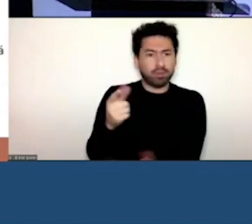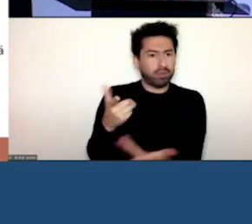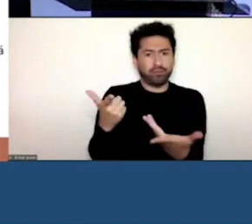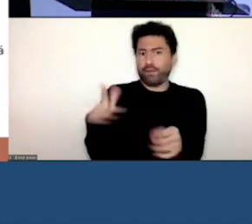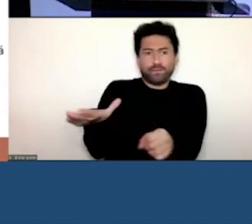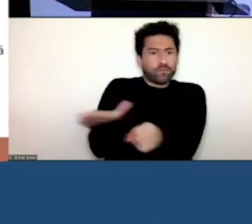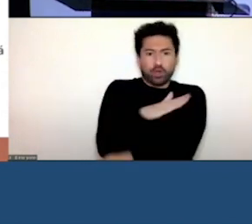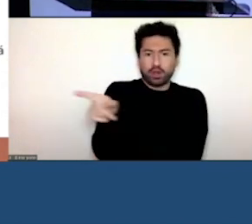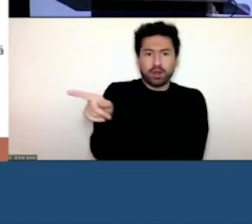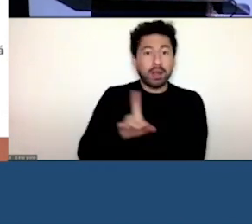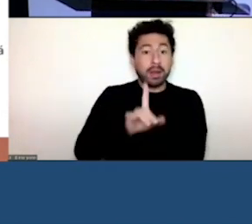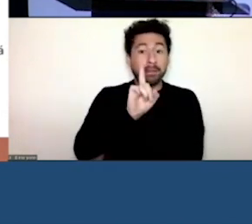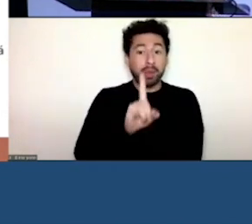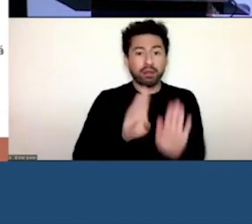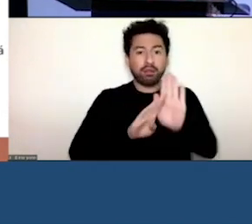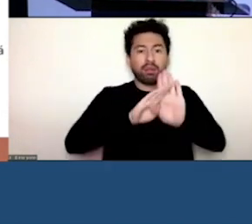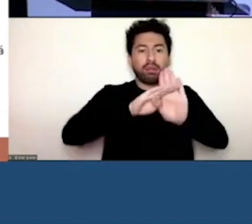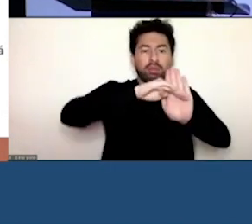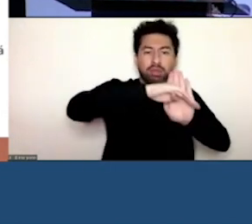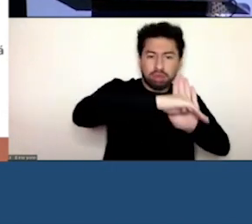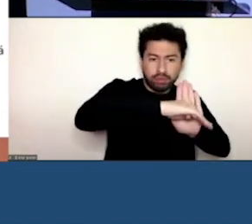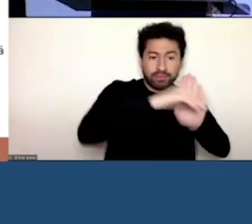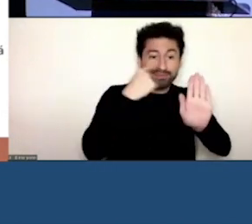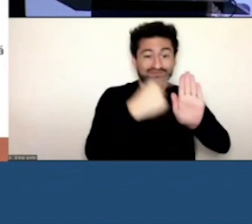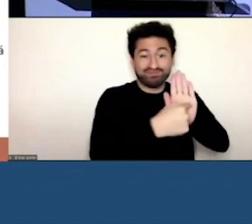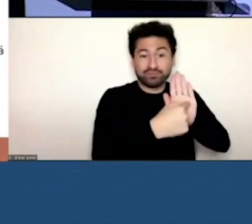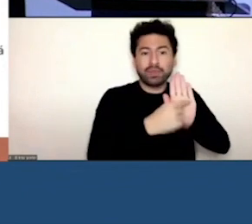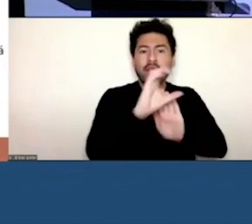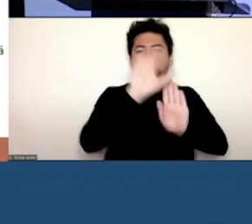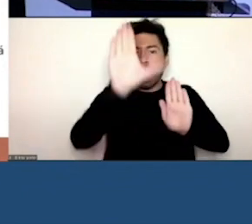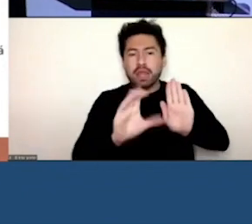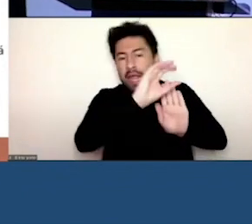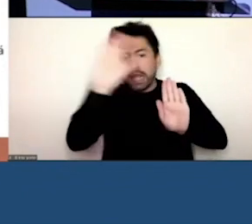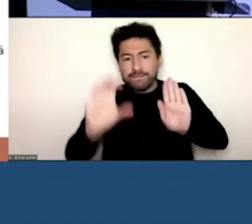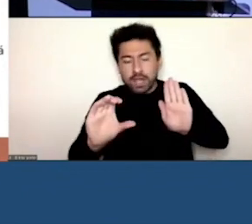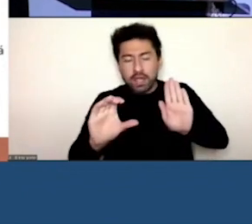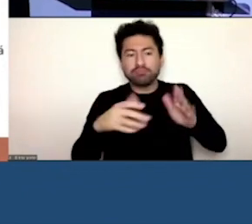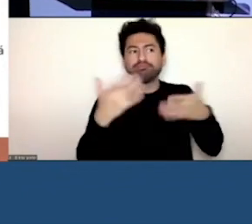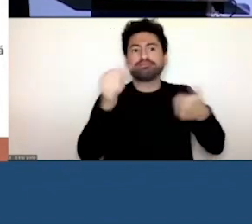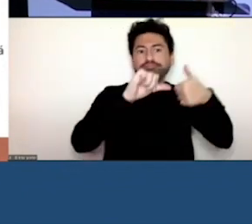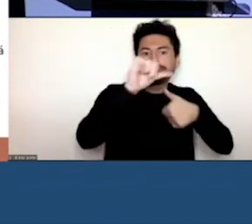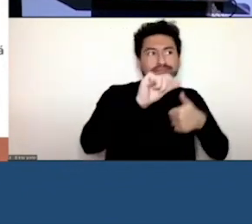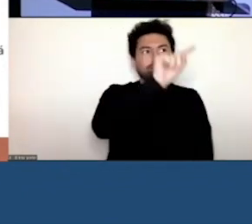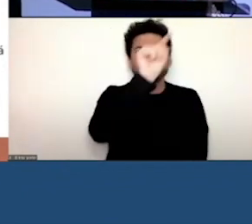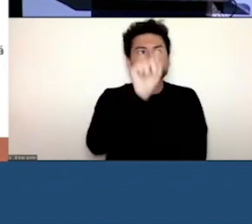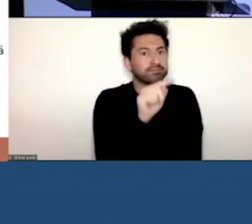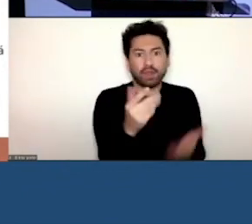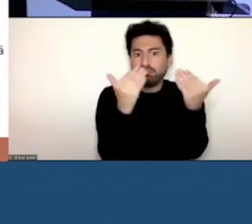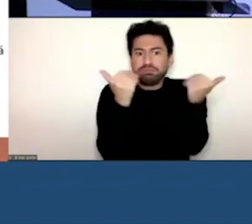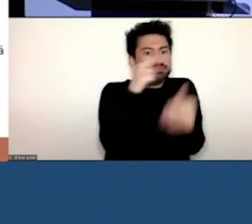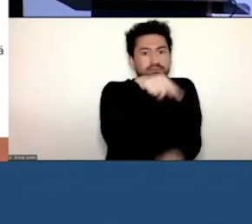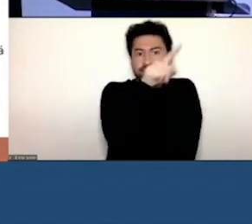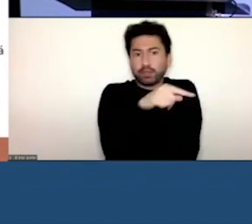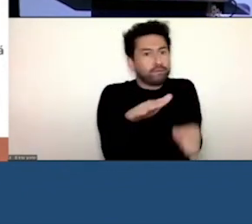but the curve is going down, and we see in the Caribbean, for example, some countries in Central America are still